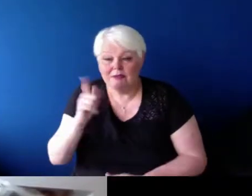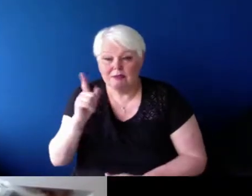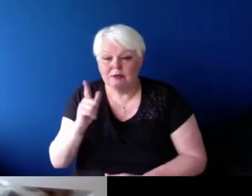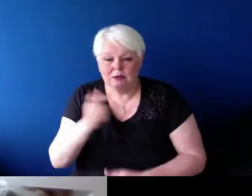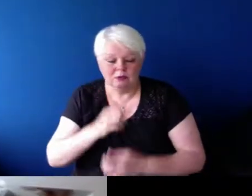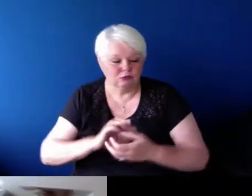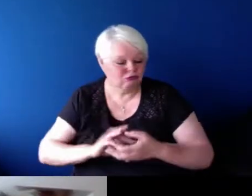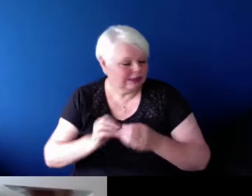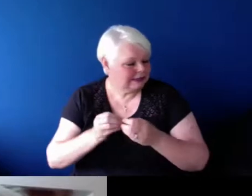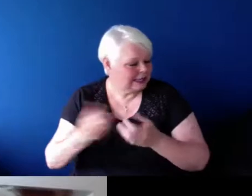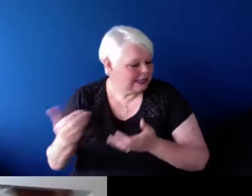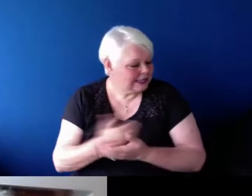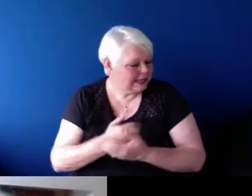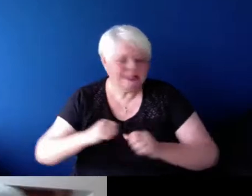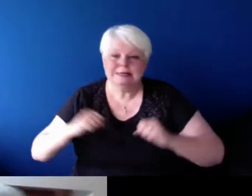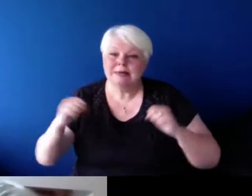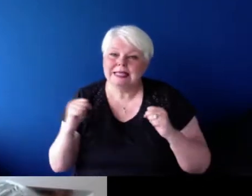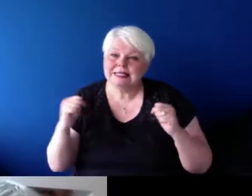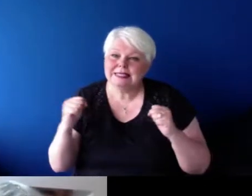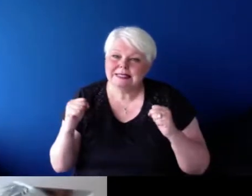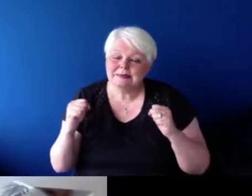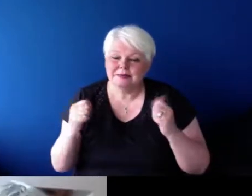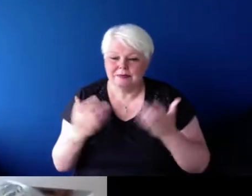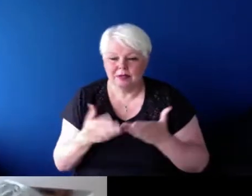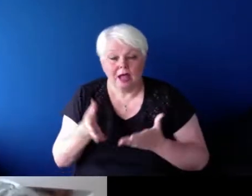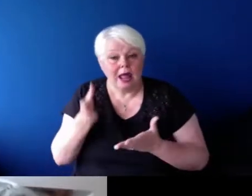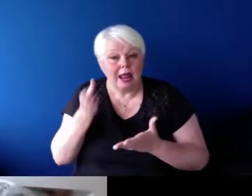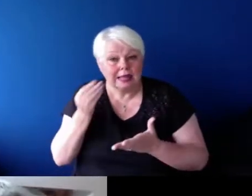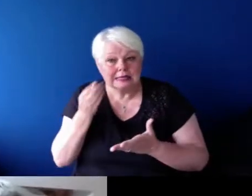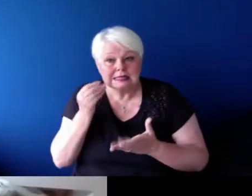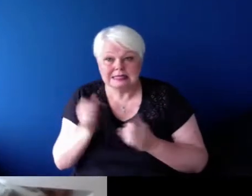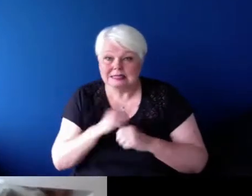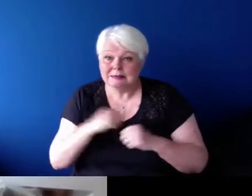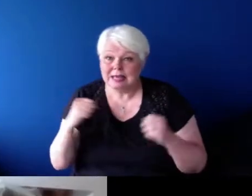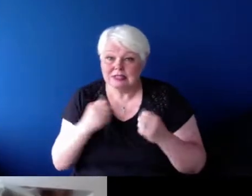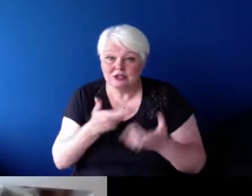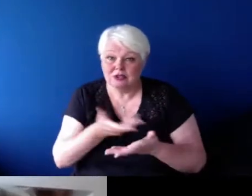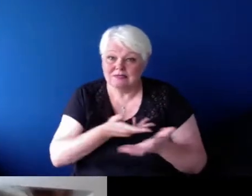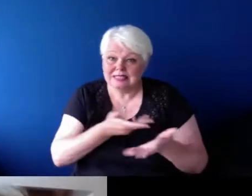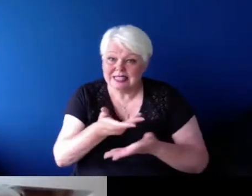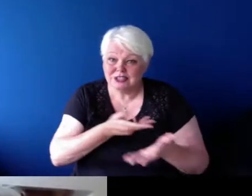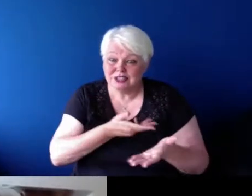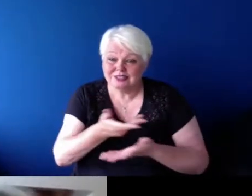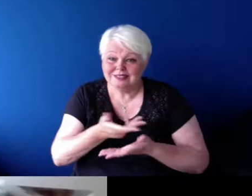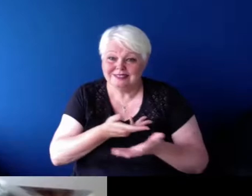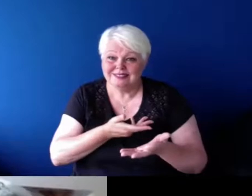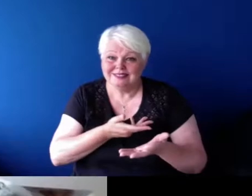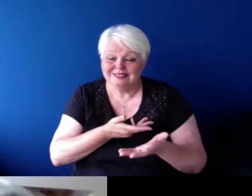space, making listening space, conversation, I think